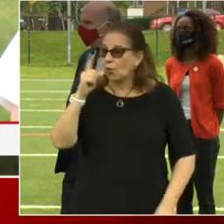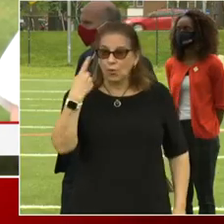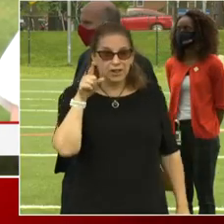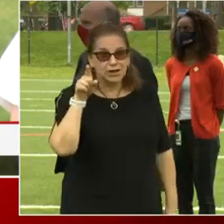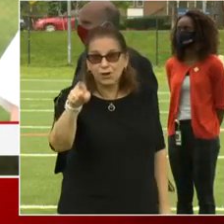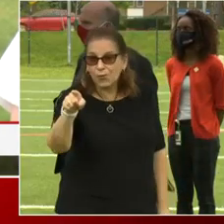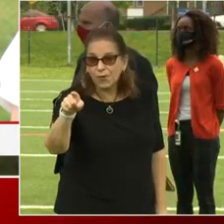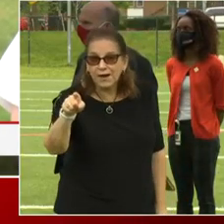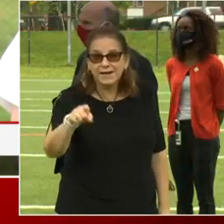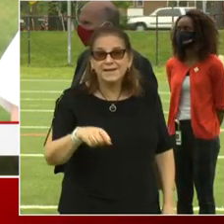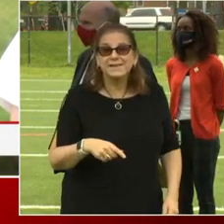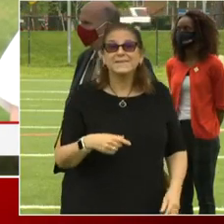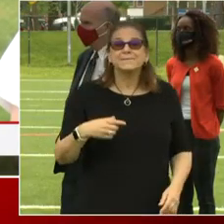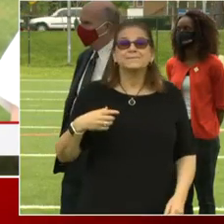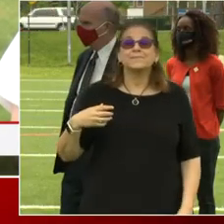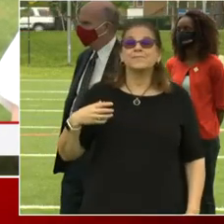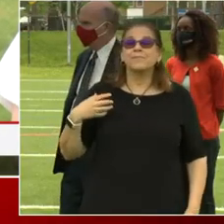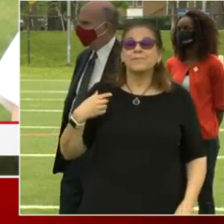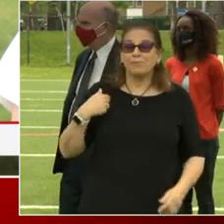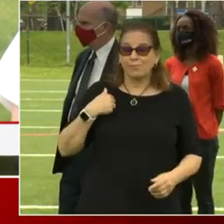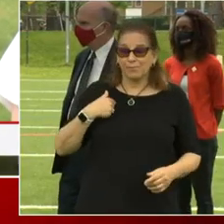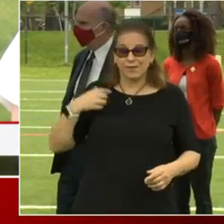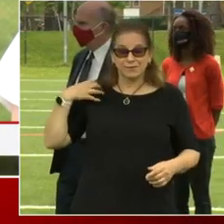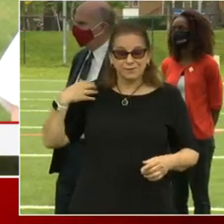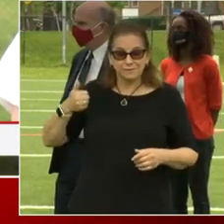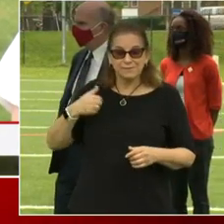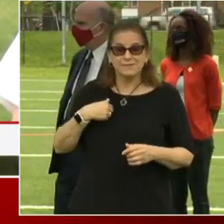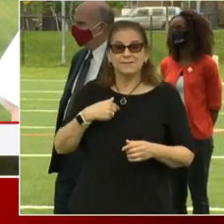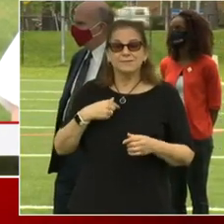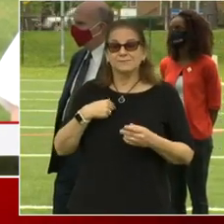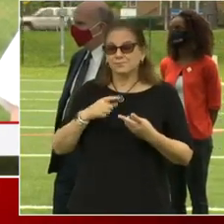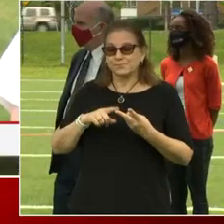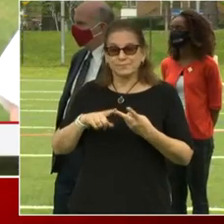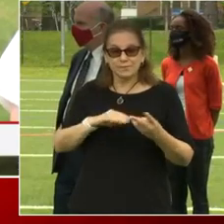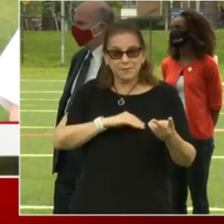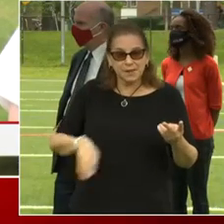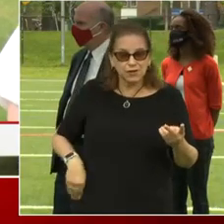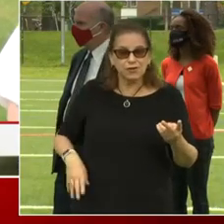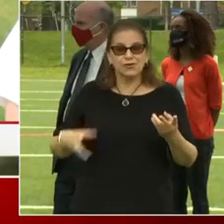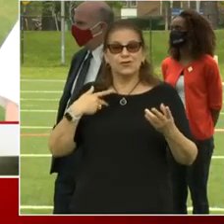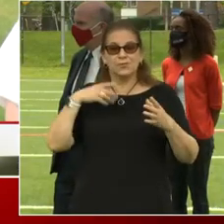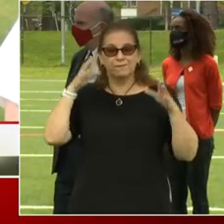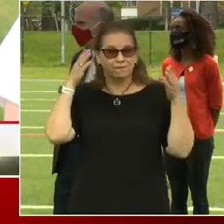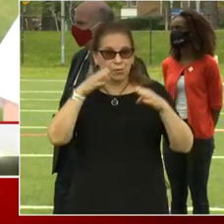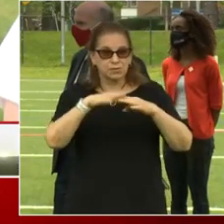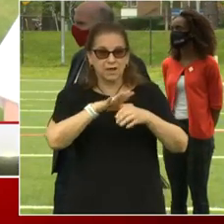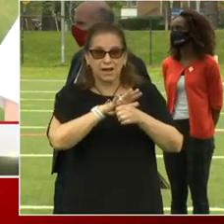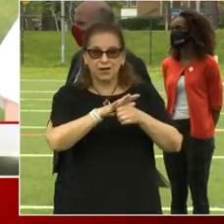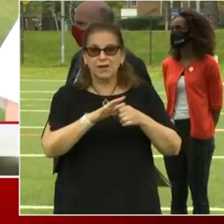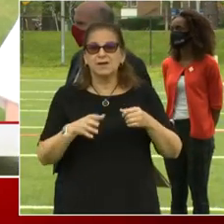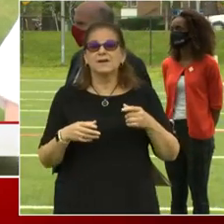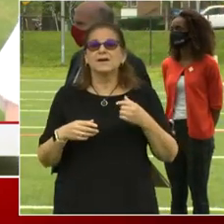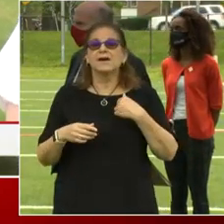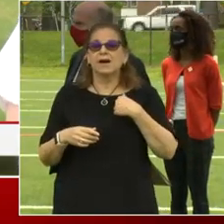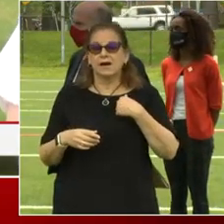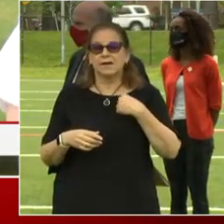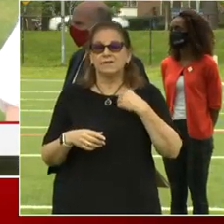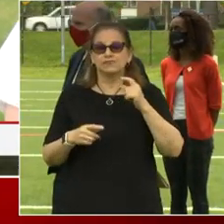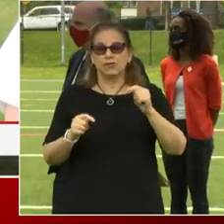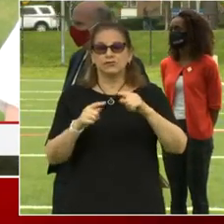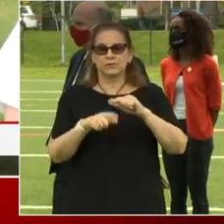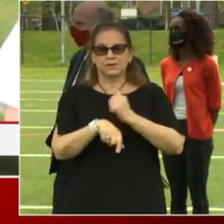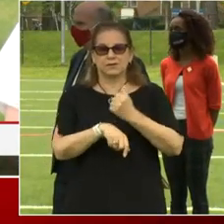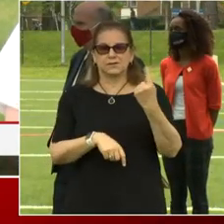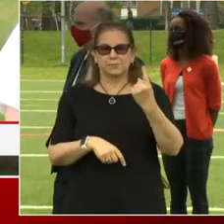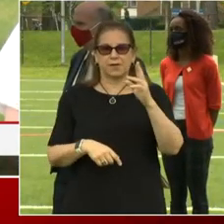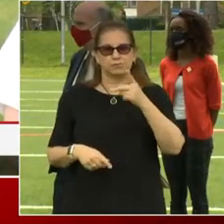of the 5th District, who has a responsibility for this area, as well as the other agencies. If we can set something up sooner rather